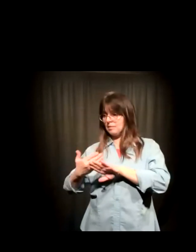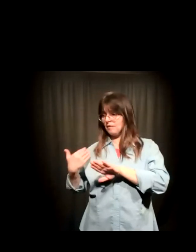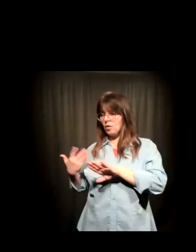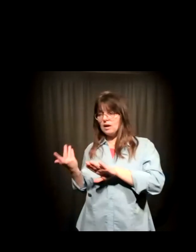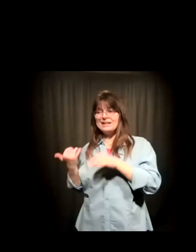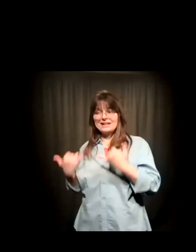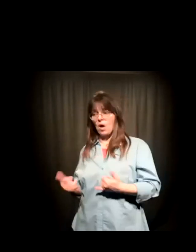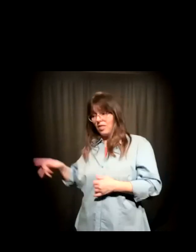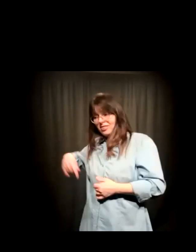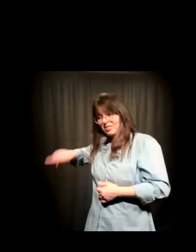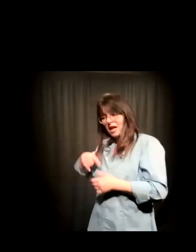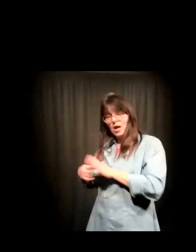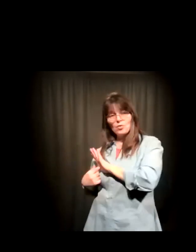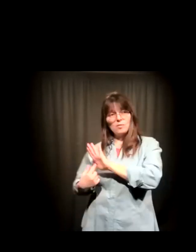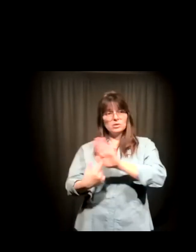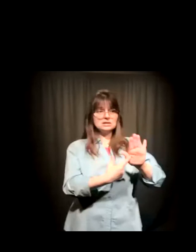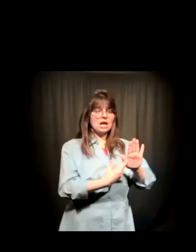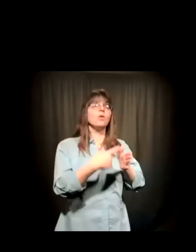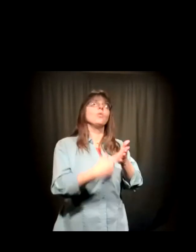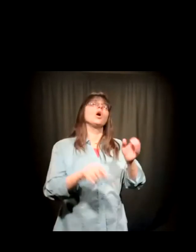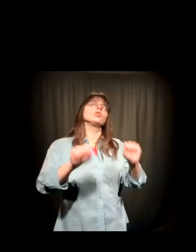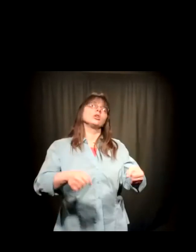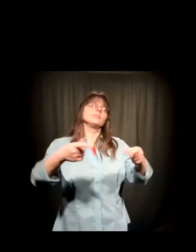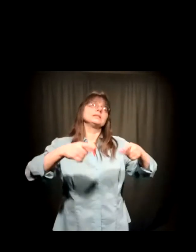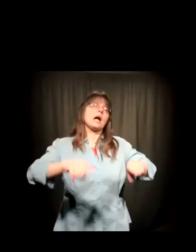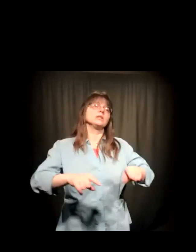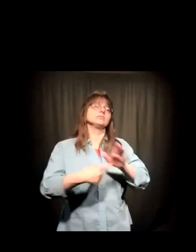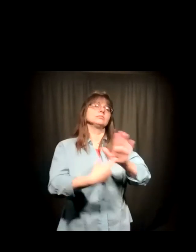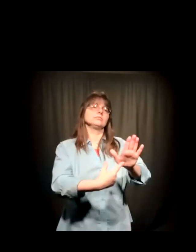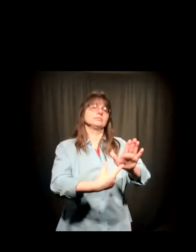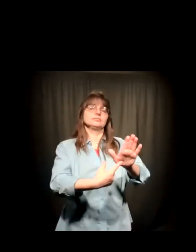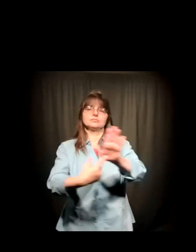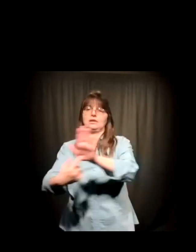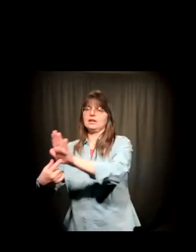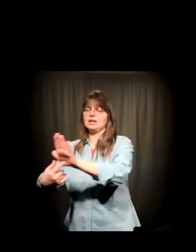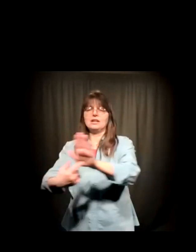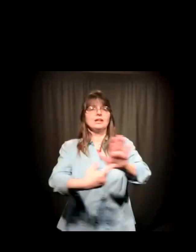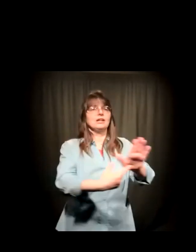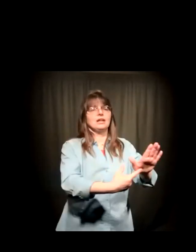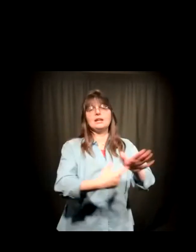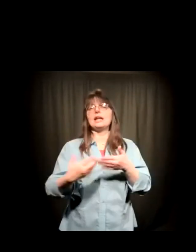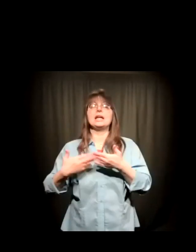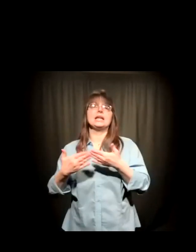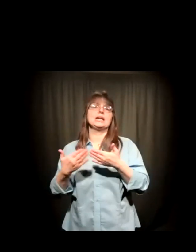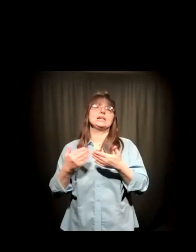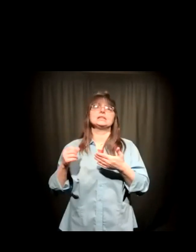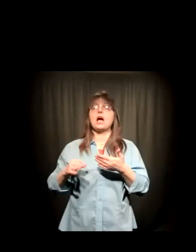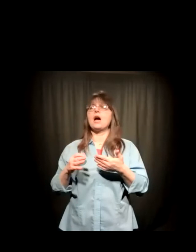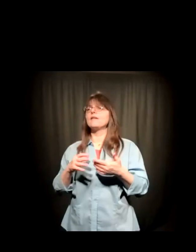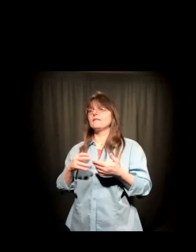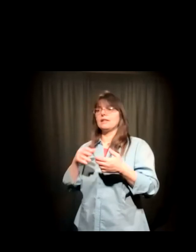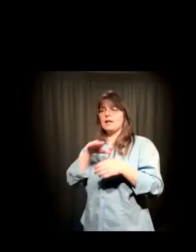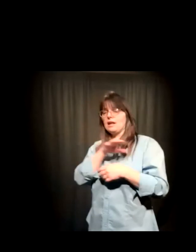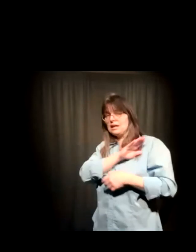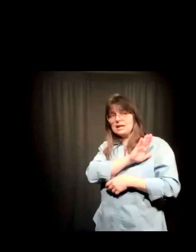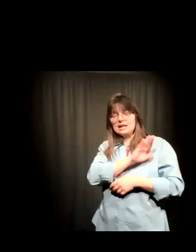done. He planned it this way specifically to demonstrate the ease of the system and how much could be accomplished with